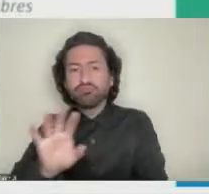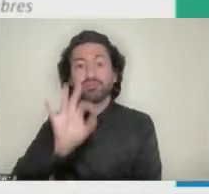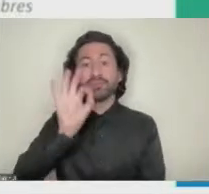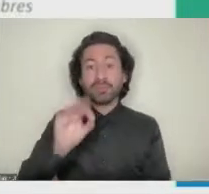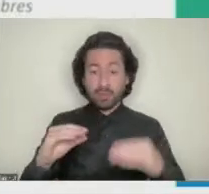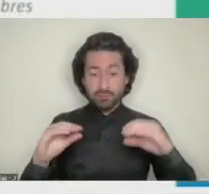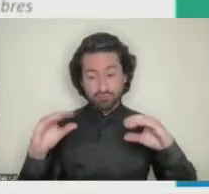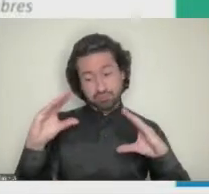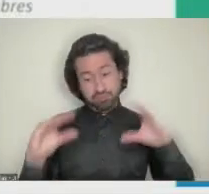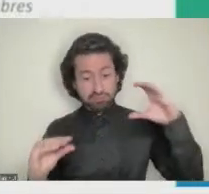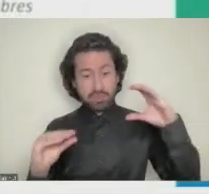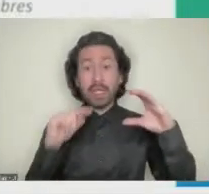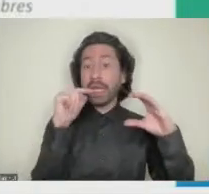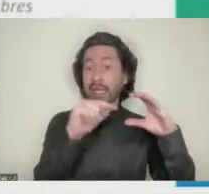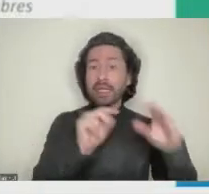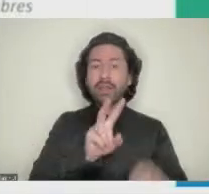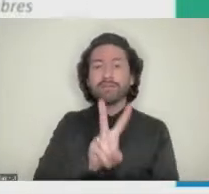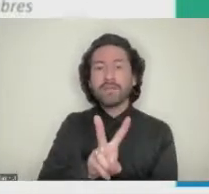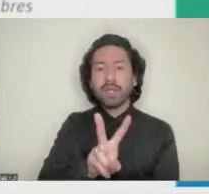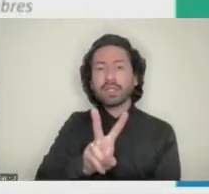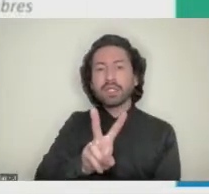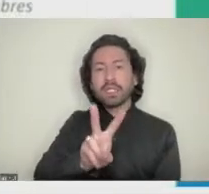reach